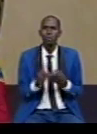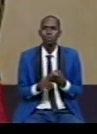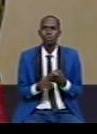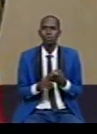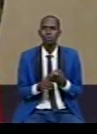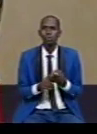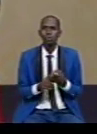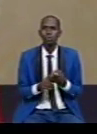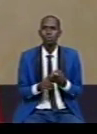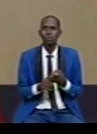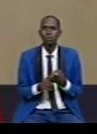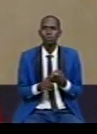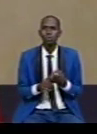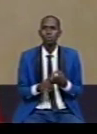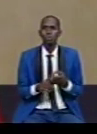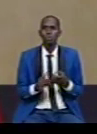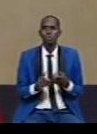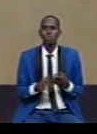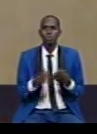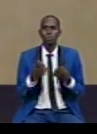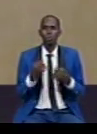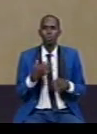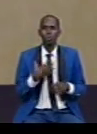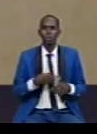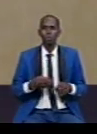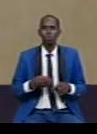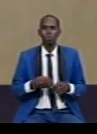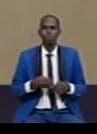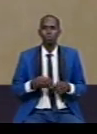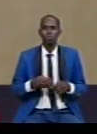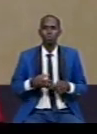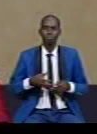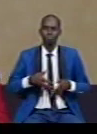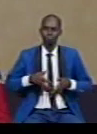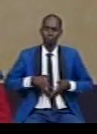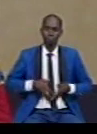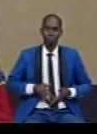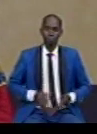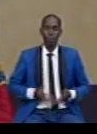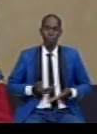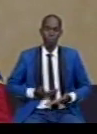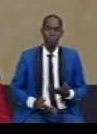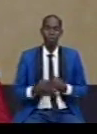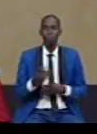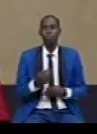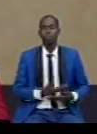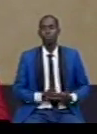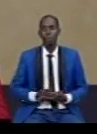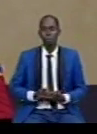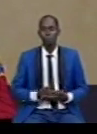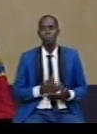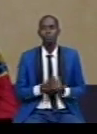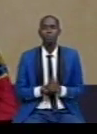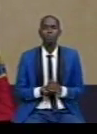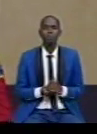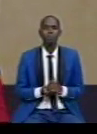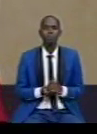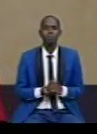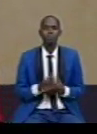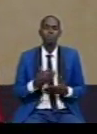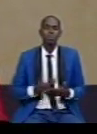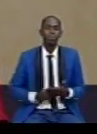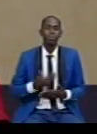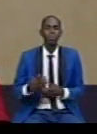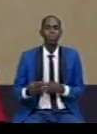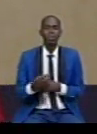to come and deliver the baby so that they can induce me. I said, okay, tomorrow I will come. The following day,